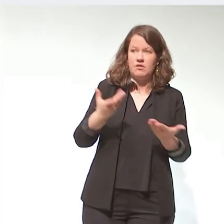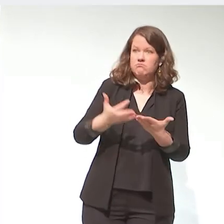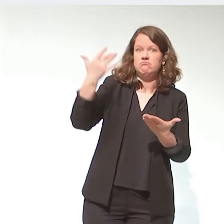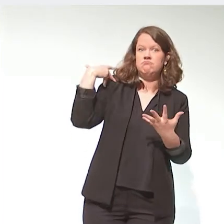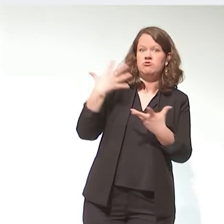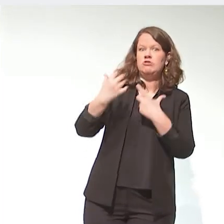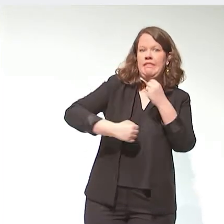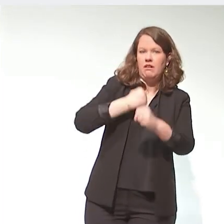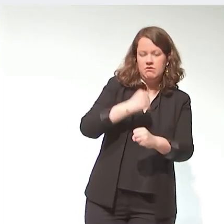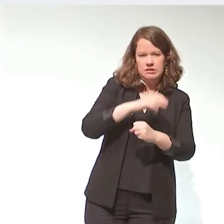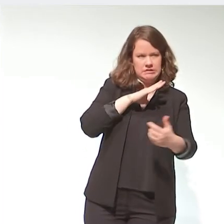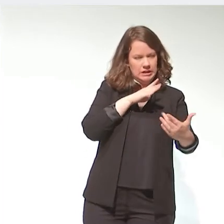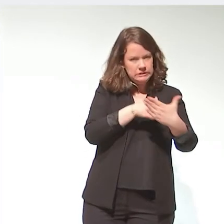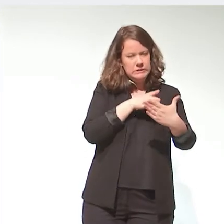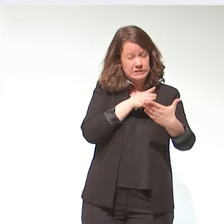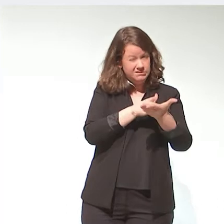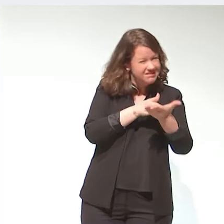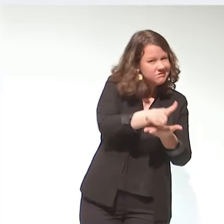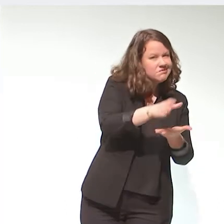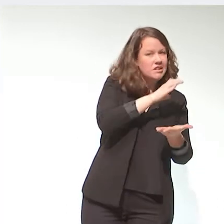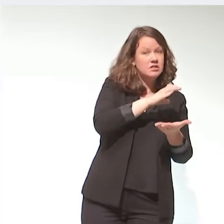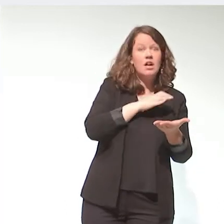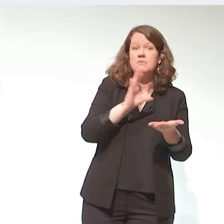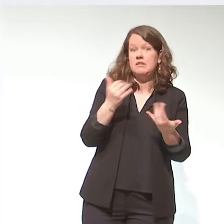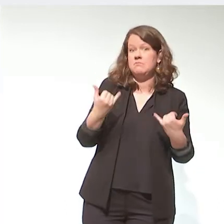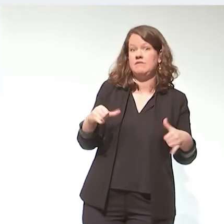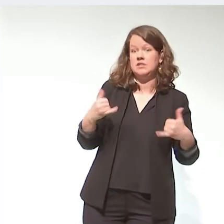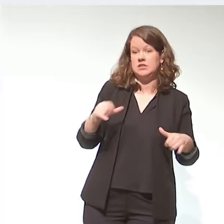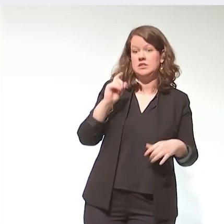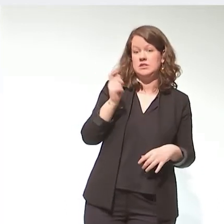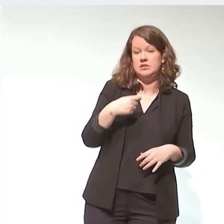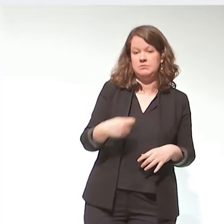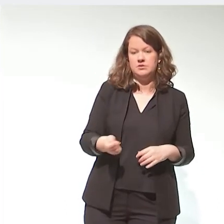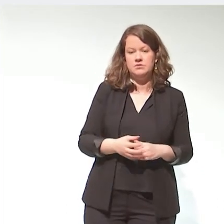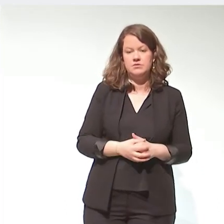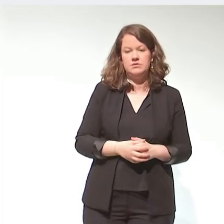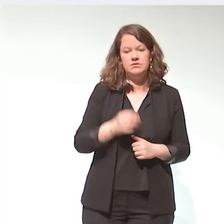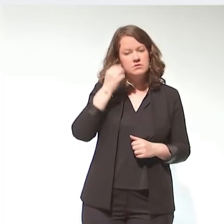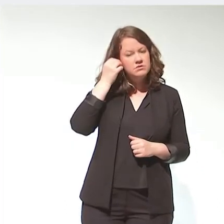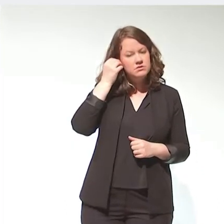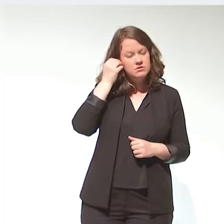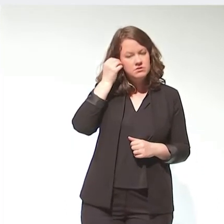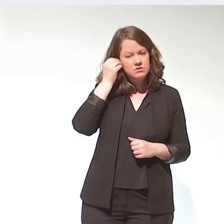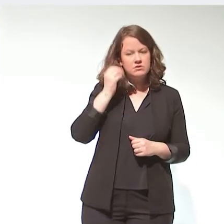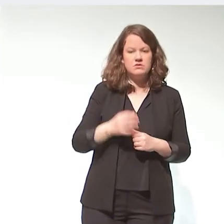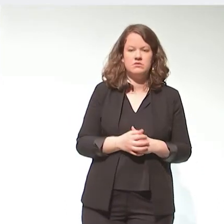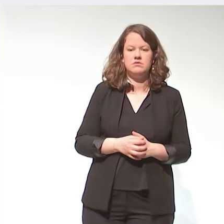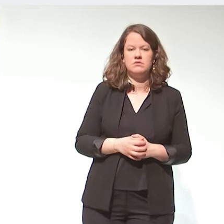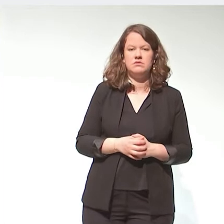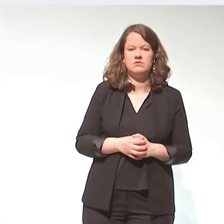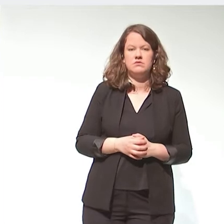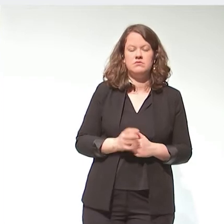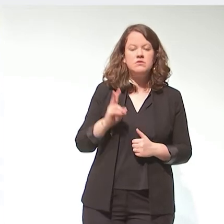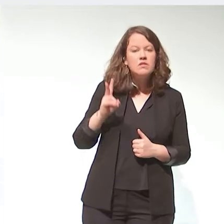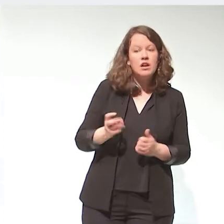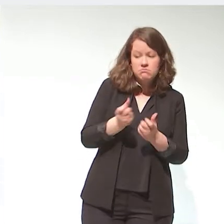as 65% in Lithuania, people with disabilities experience difficulties living independently, using public